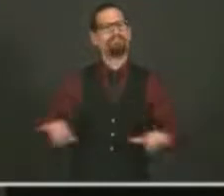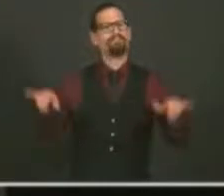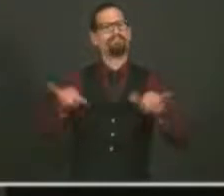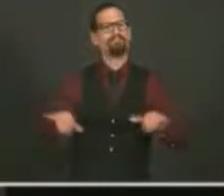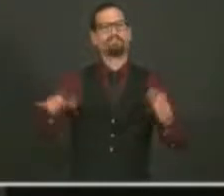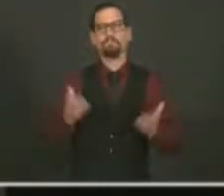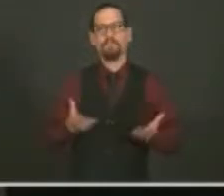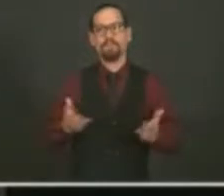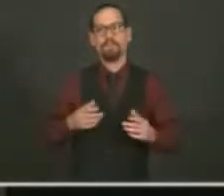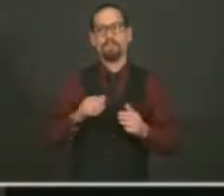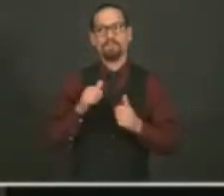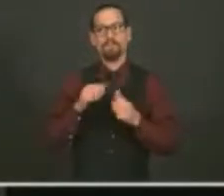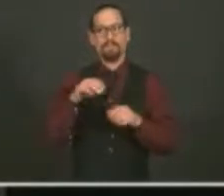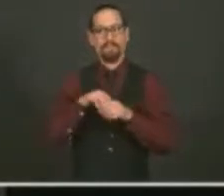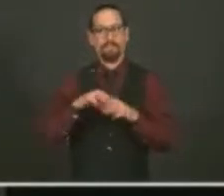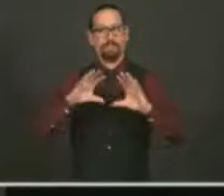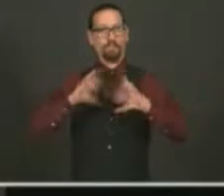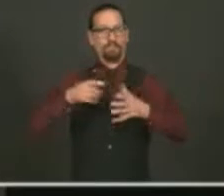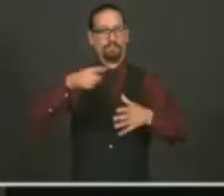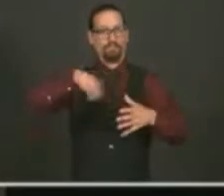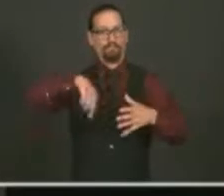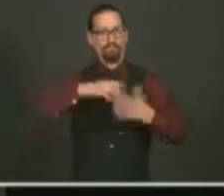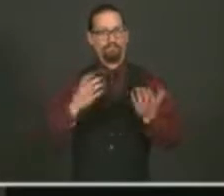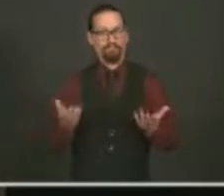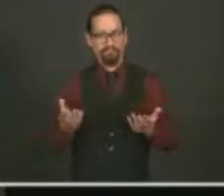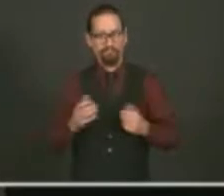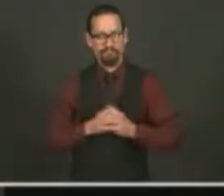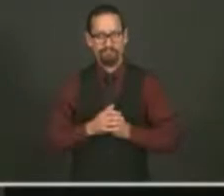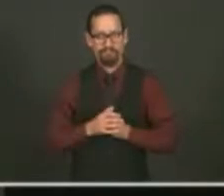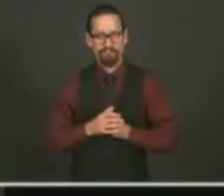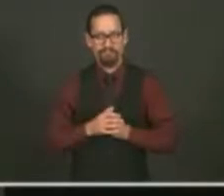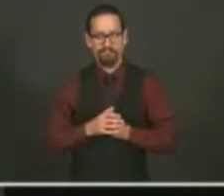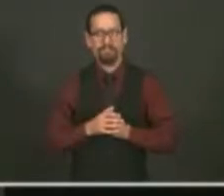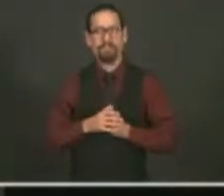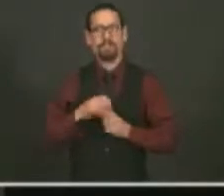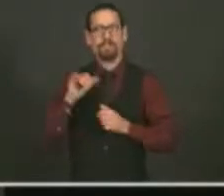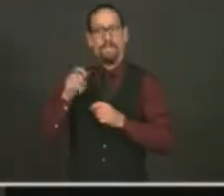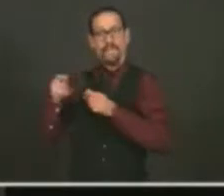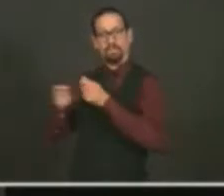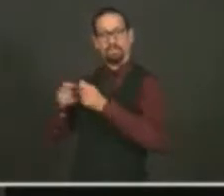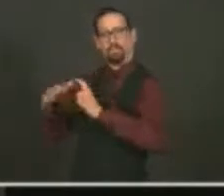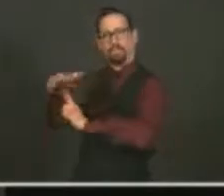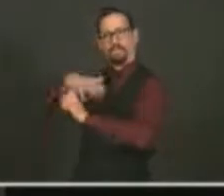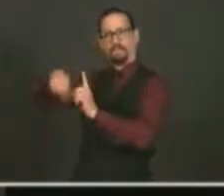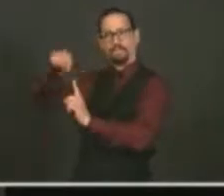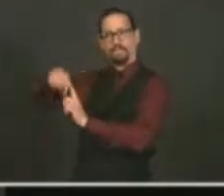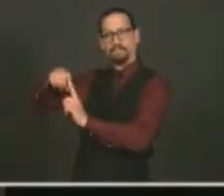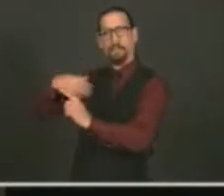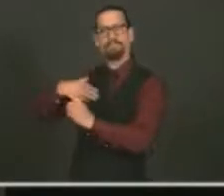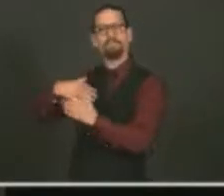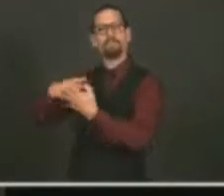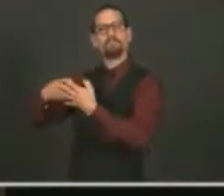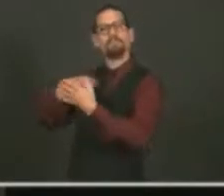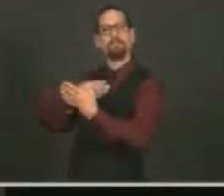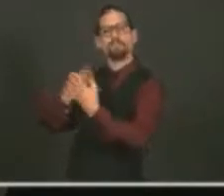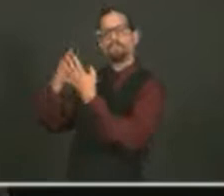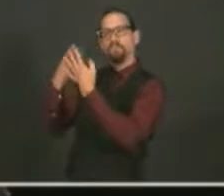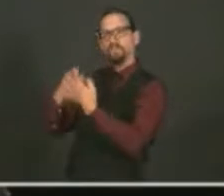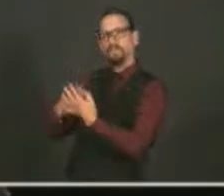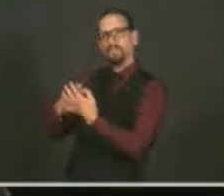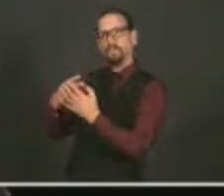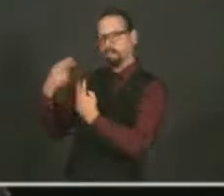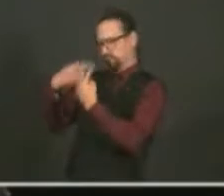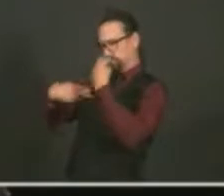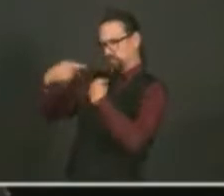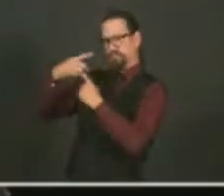those populations? And so the goal in a controlled environment by pre-screening people is to keep the prevalence down, to keep the number of infected people,